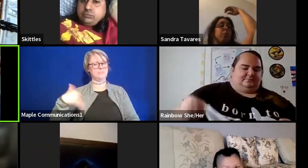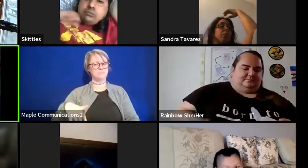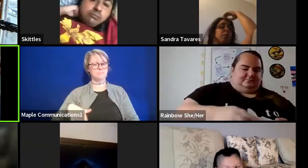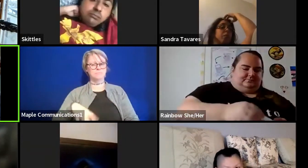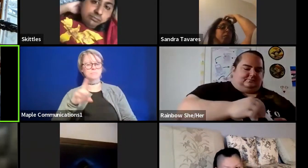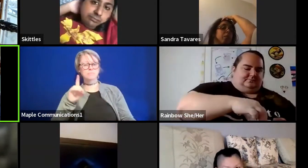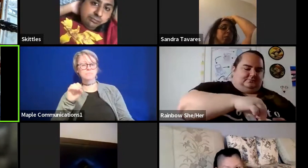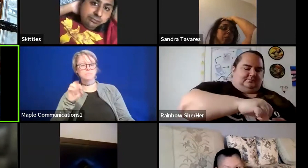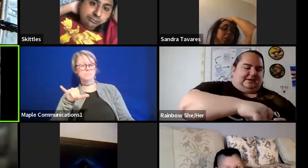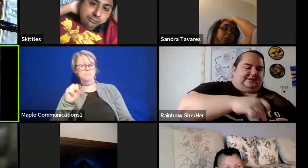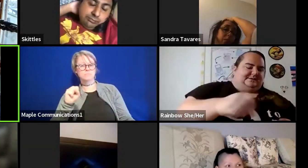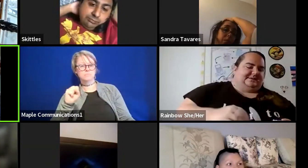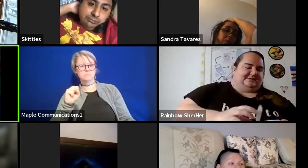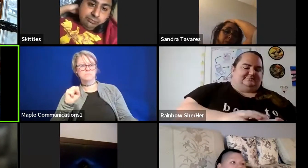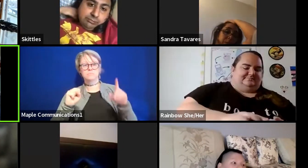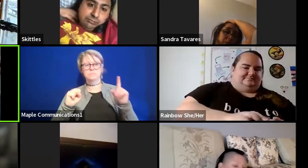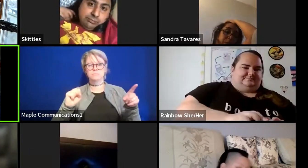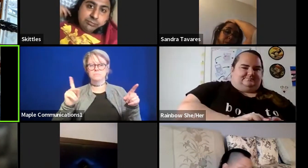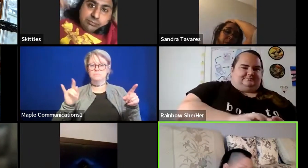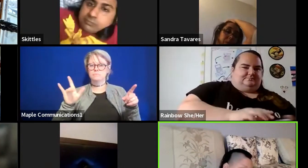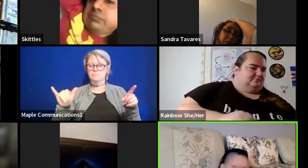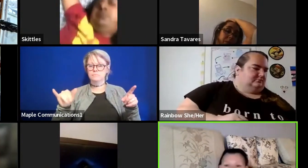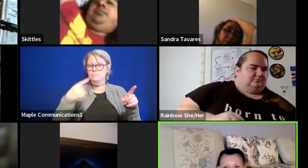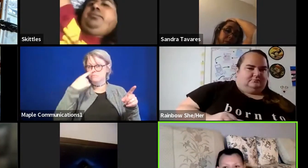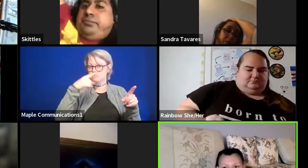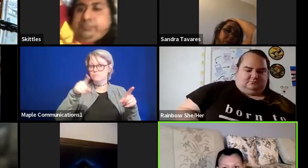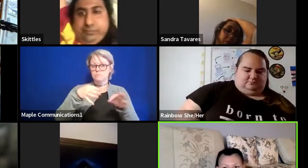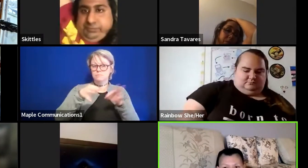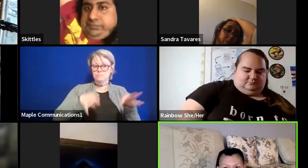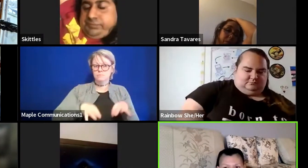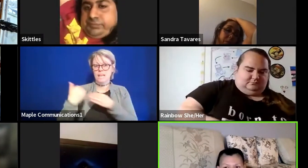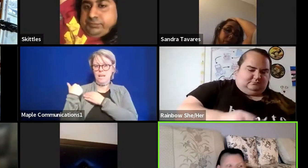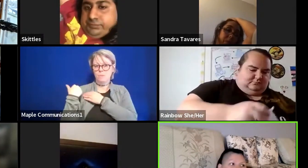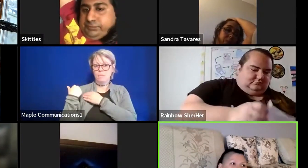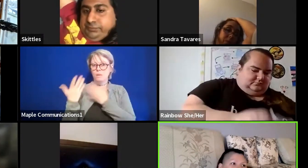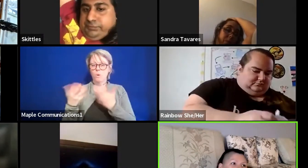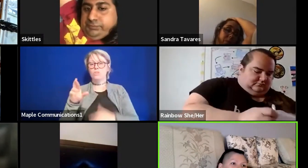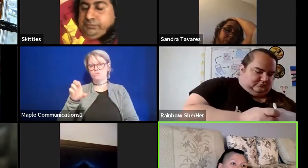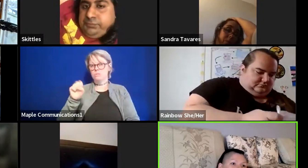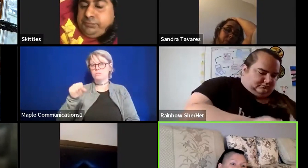help us with that word, Kelly? What does accountability mean? Basically responsibility. So if